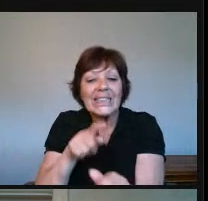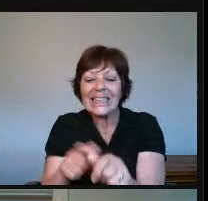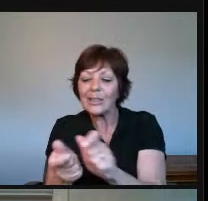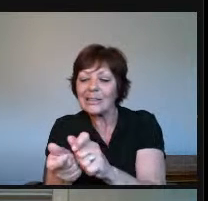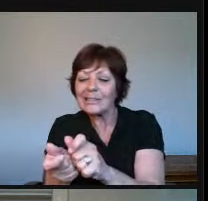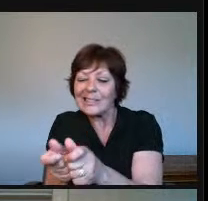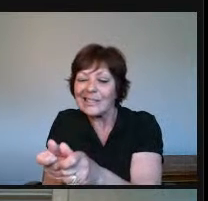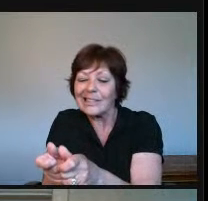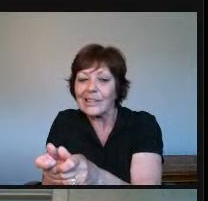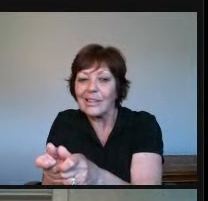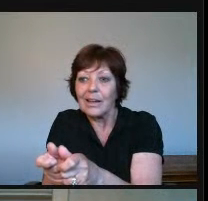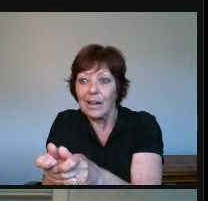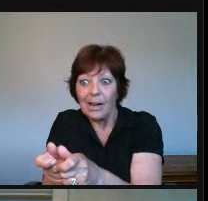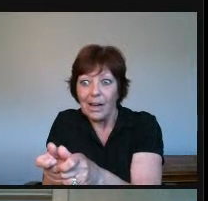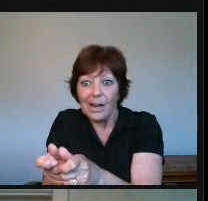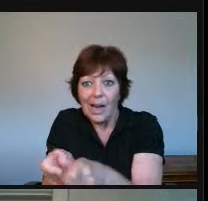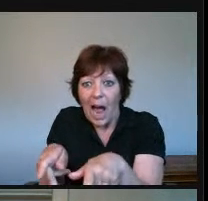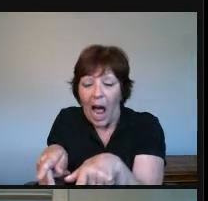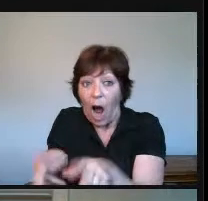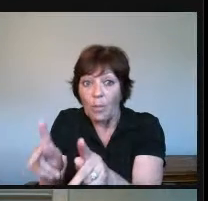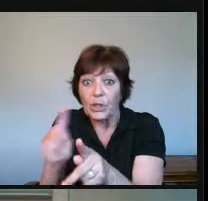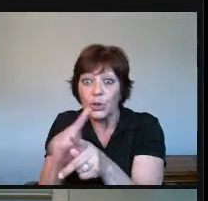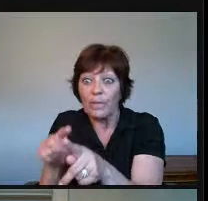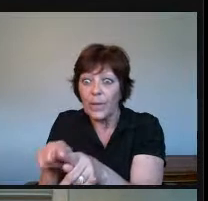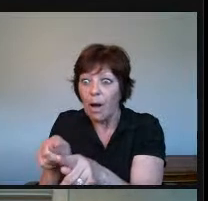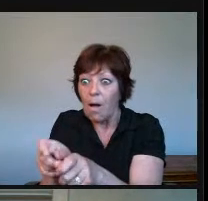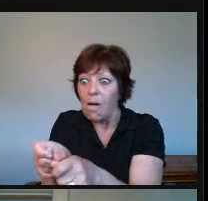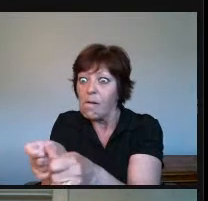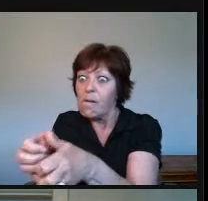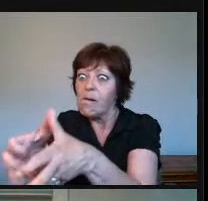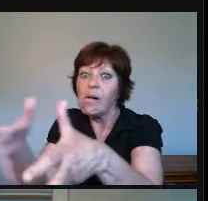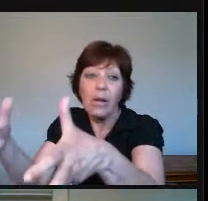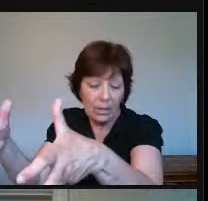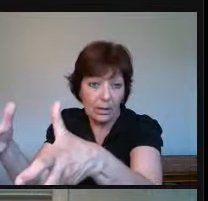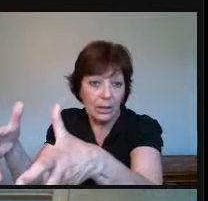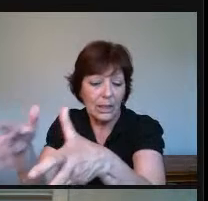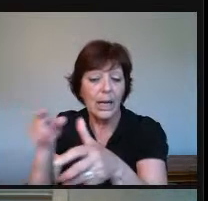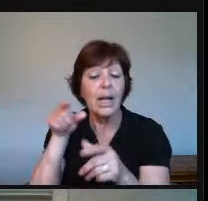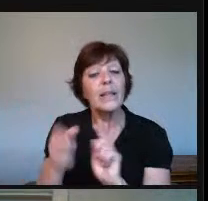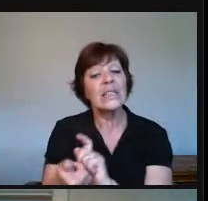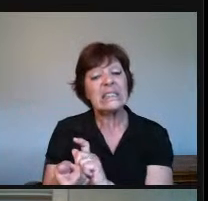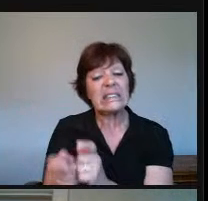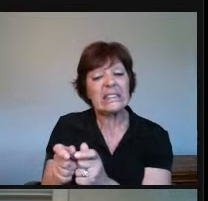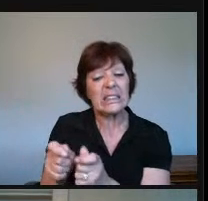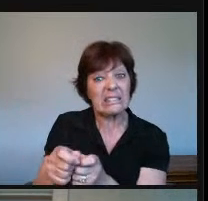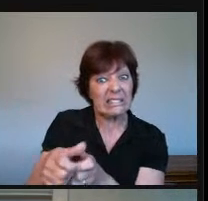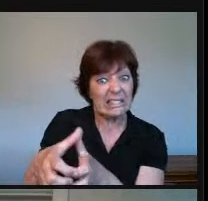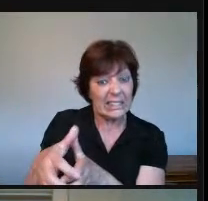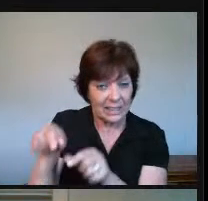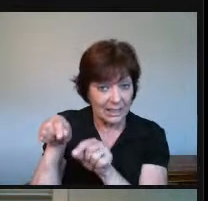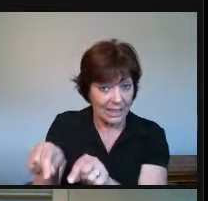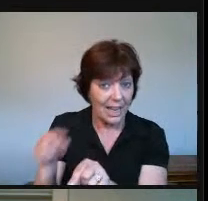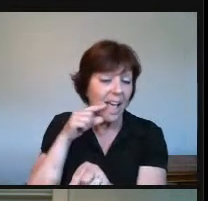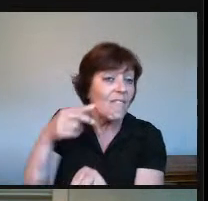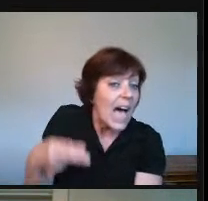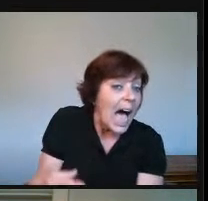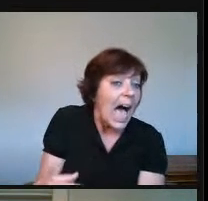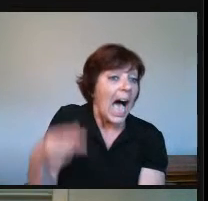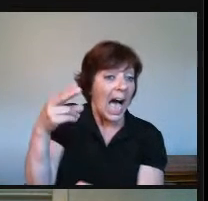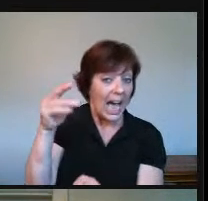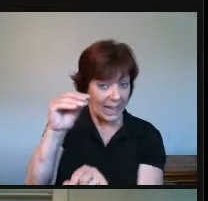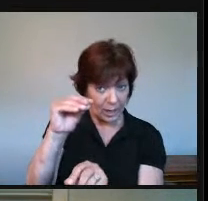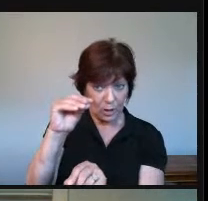change, there's an opportunity for a variant to emerge. And variants that have a higher rate